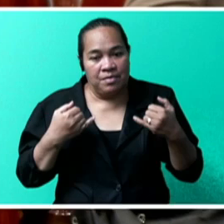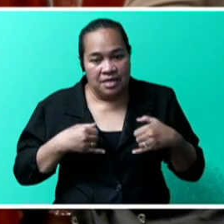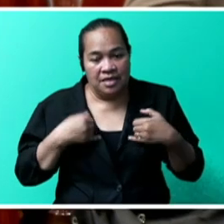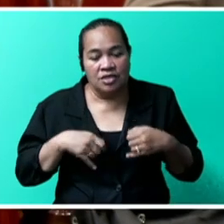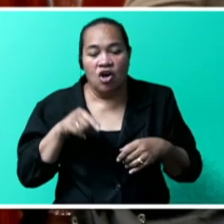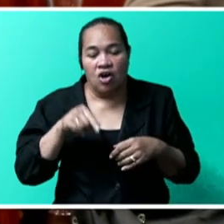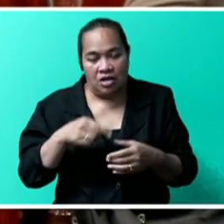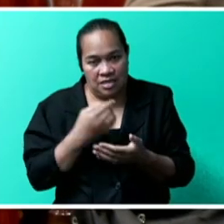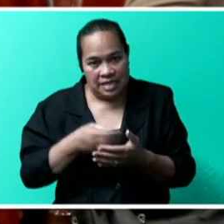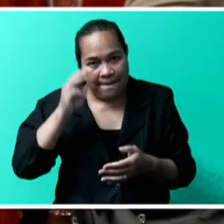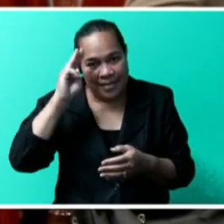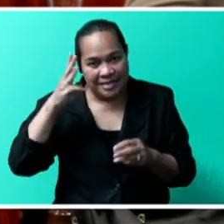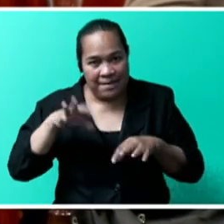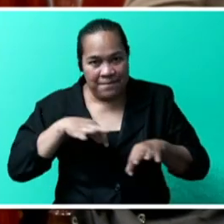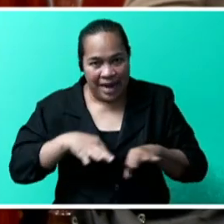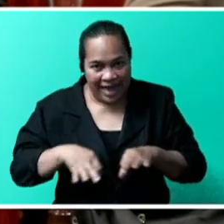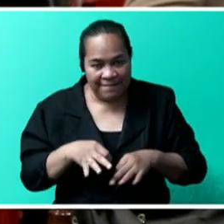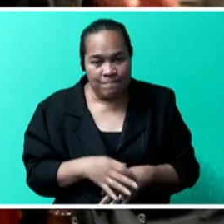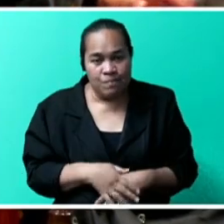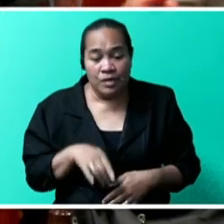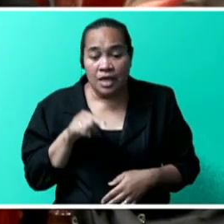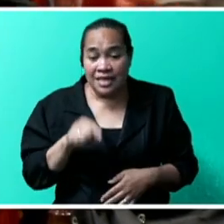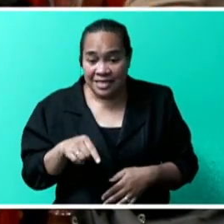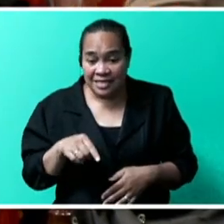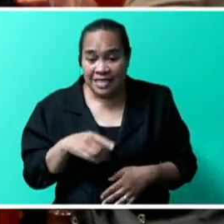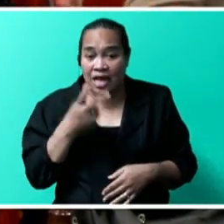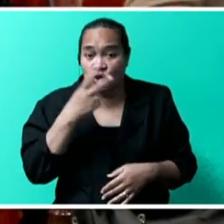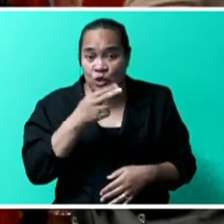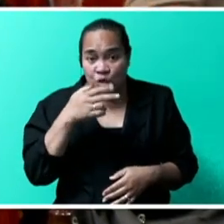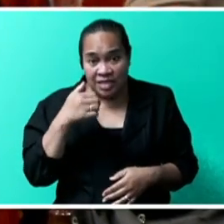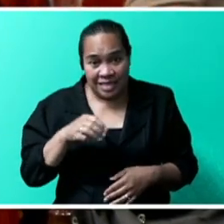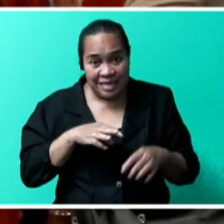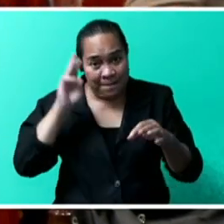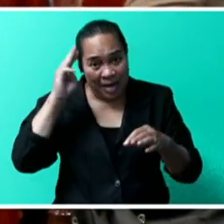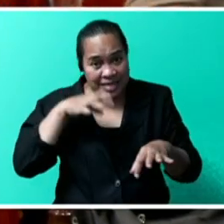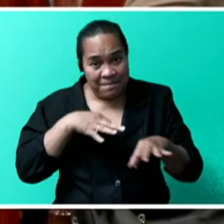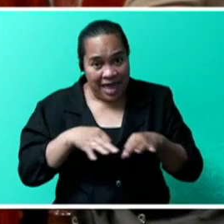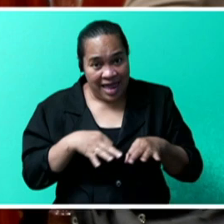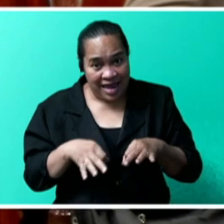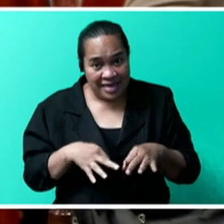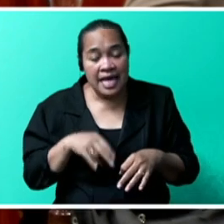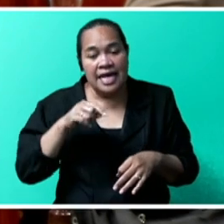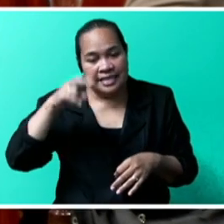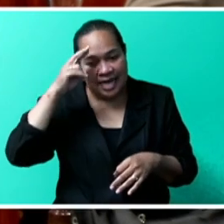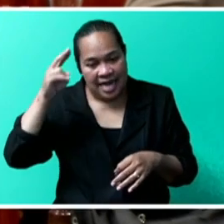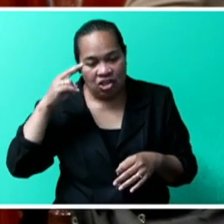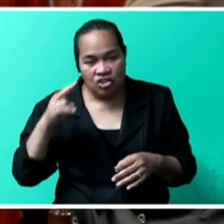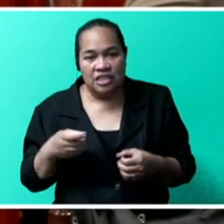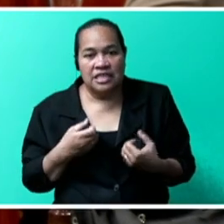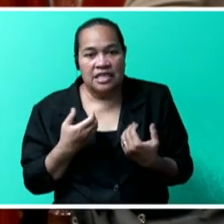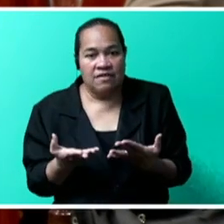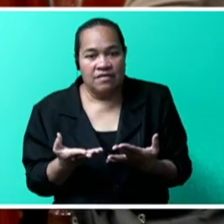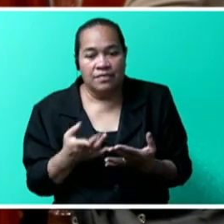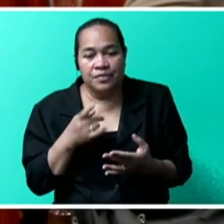plan. Mr. Speaker, sir, the Civil Aviation Master Plan 2026-2031 is a national delivery instrument that positions Fiji